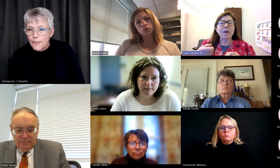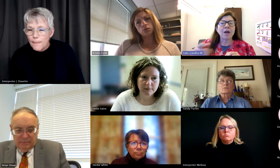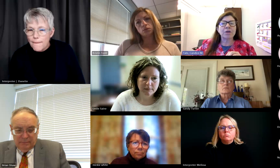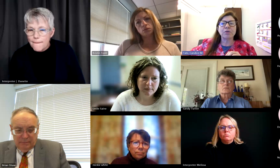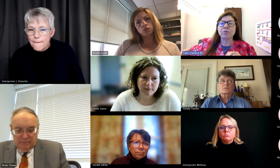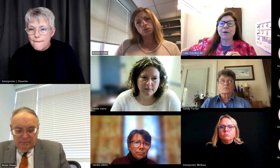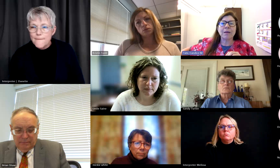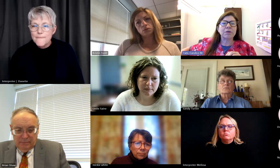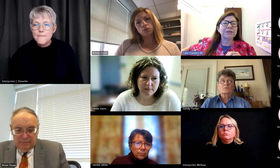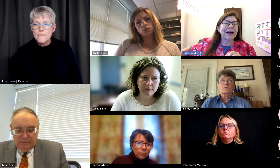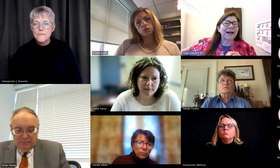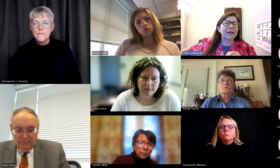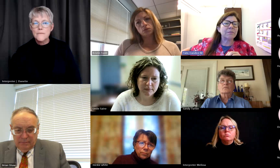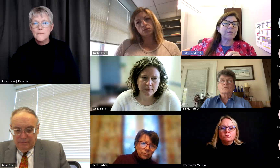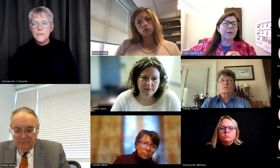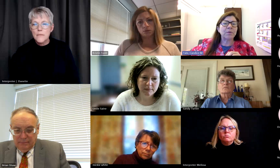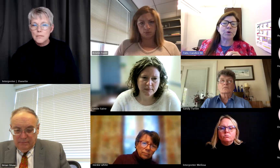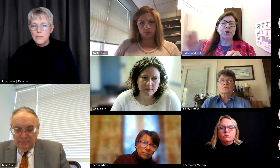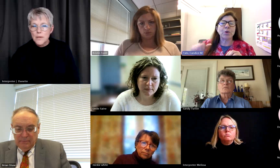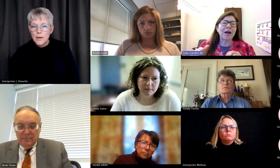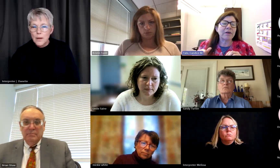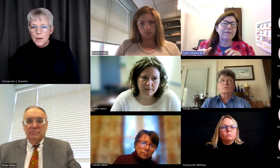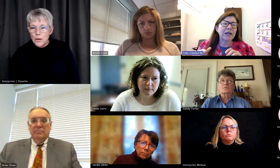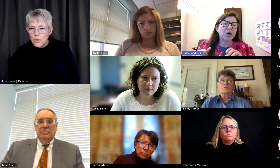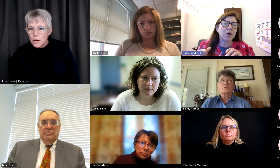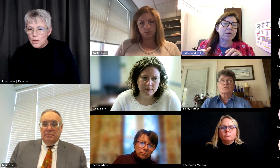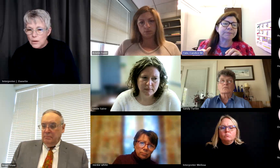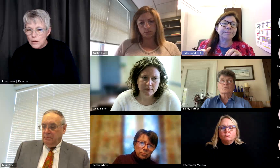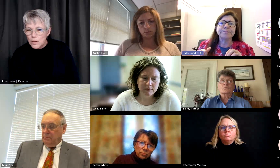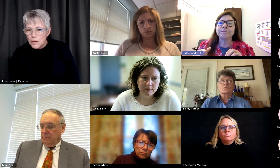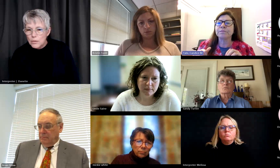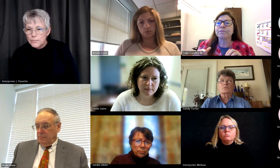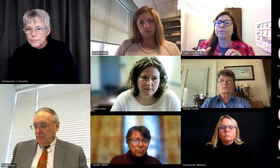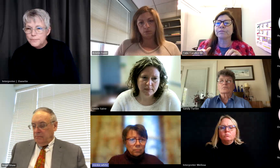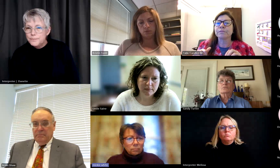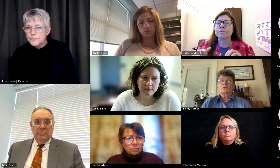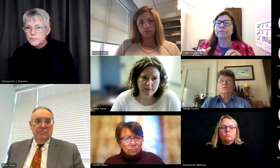Aaron, are you able to hide people who don't have a video on?